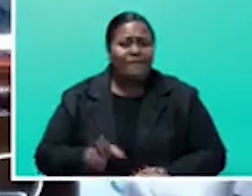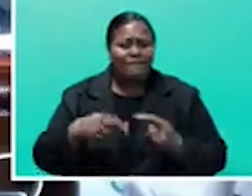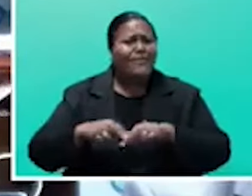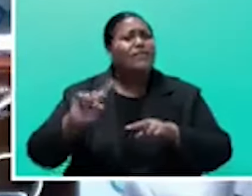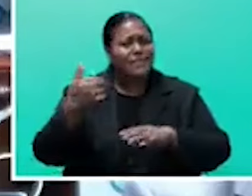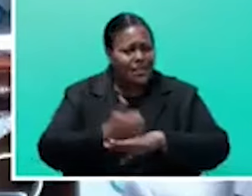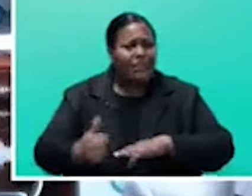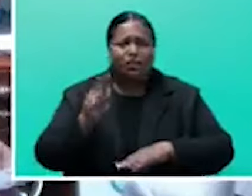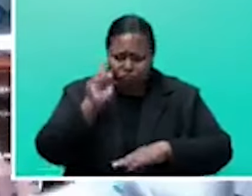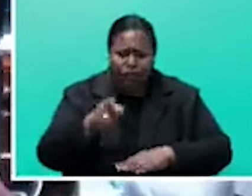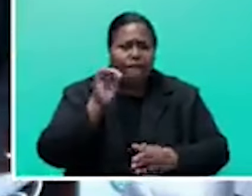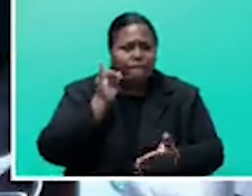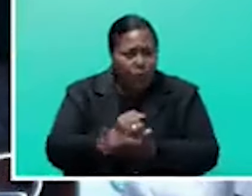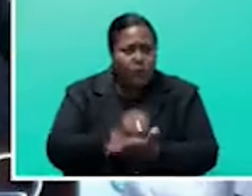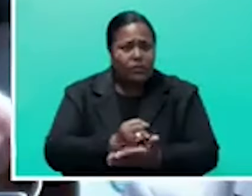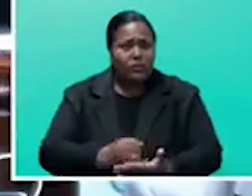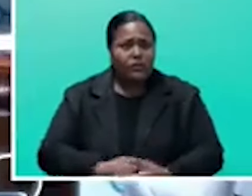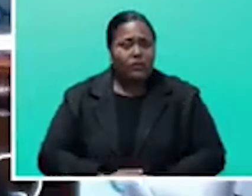government.